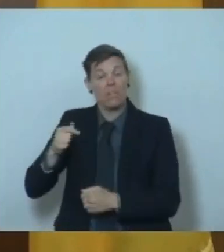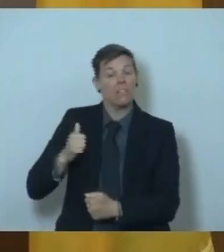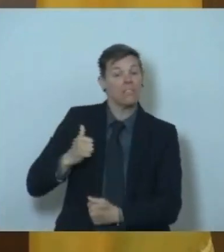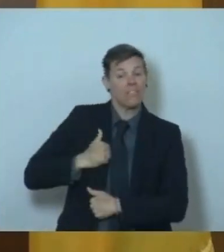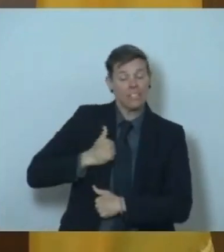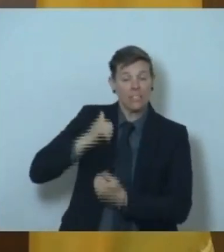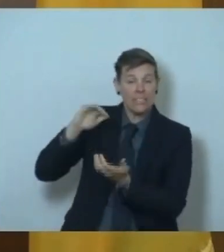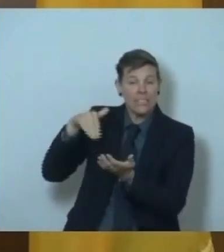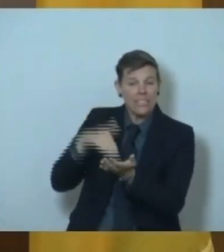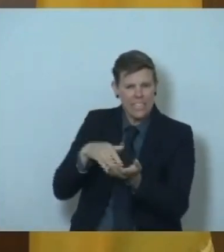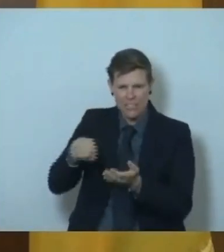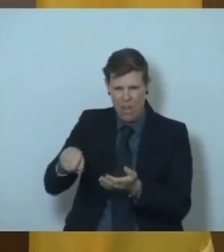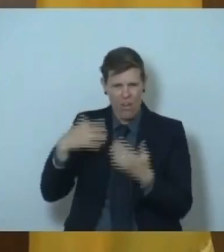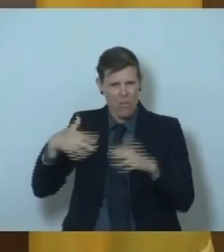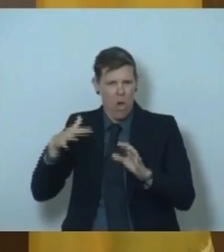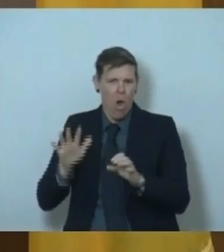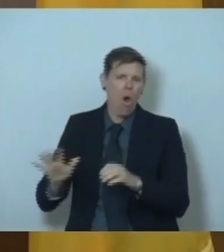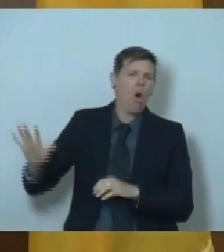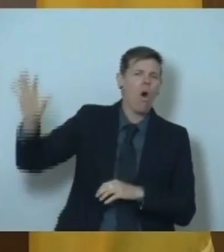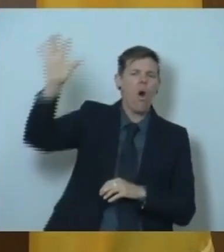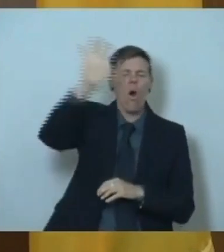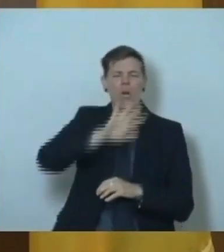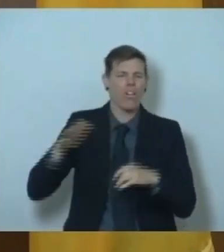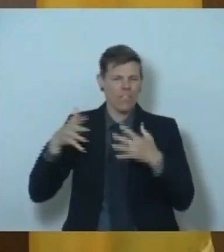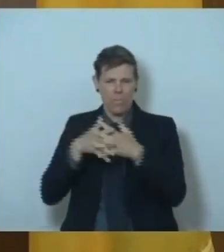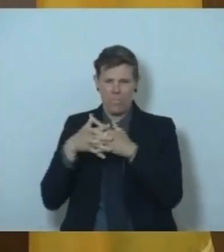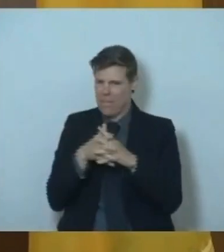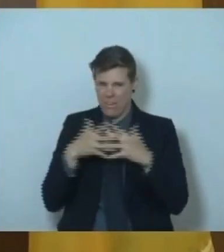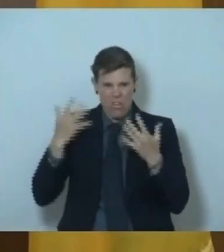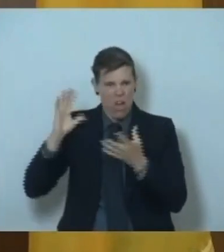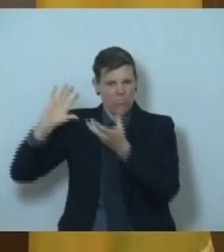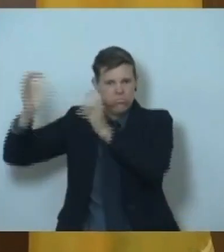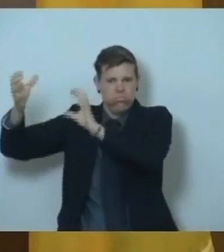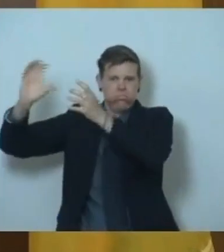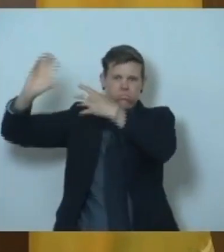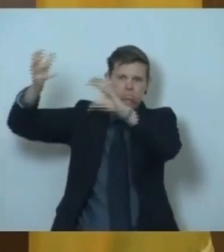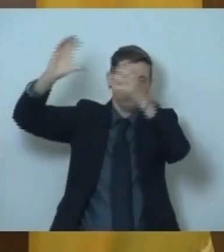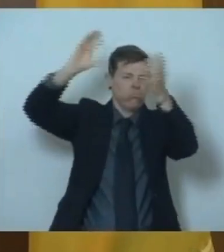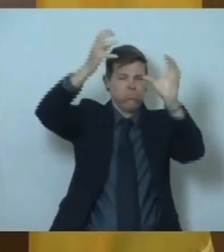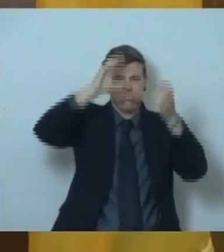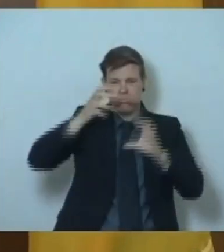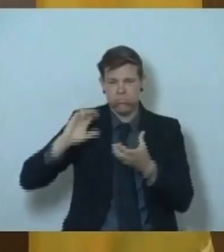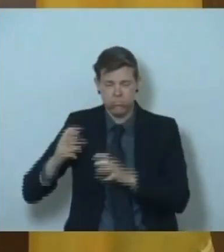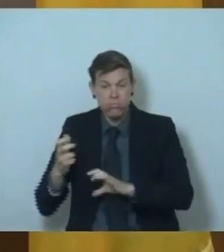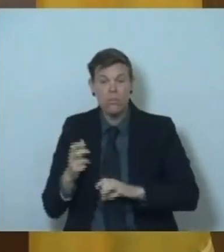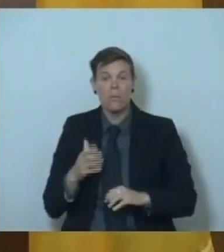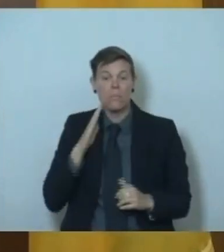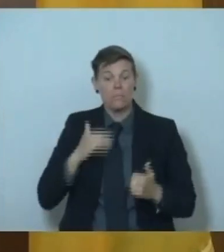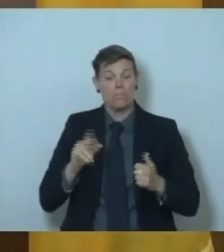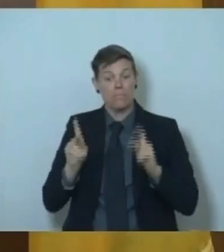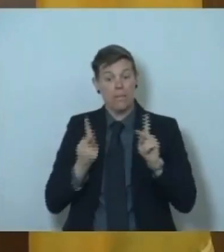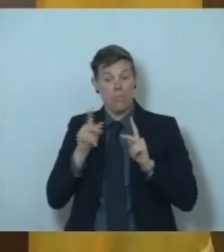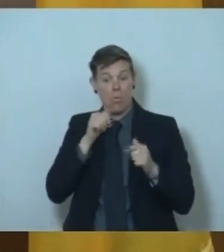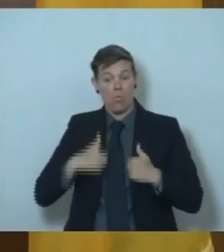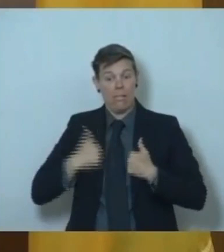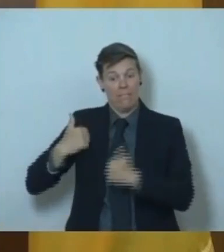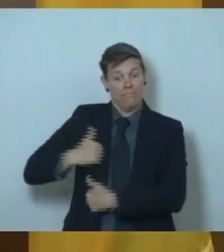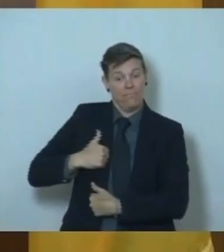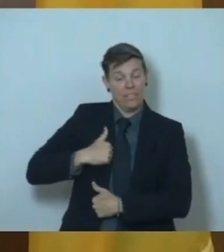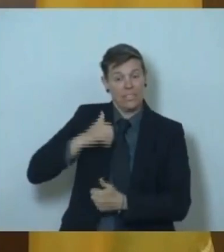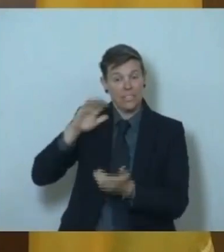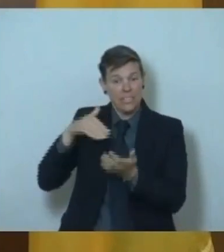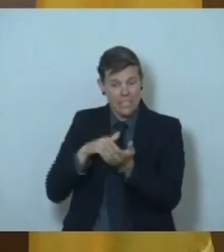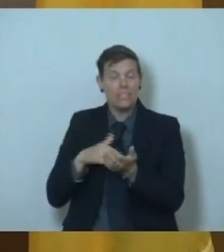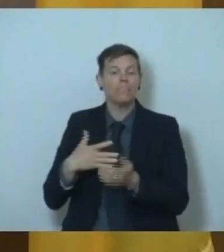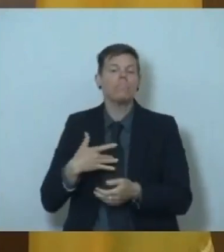assisted living or nursing home part of these facilities that are in fact operated in large part by states are high risk.